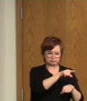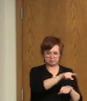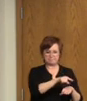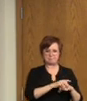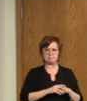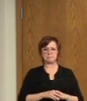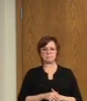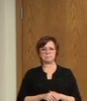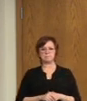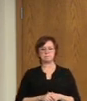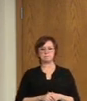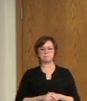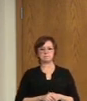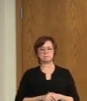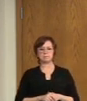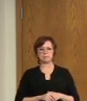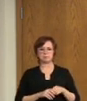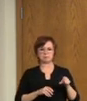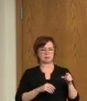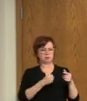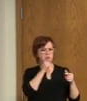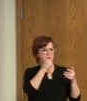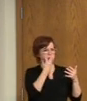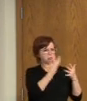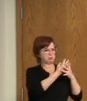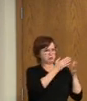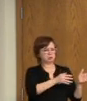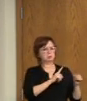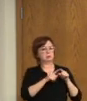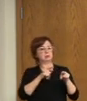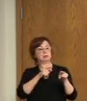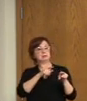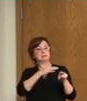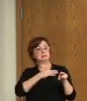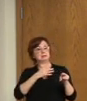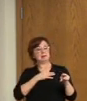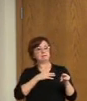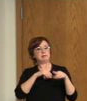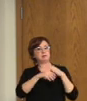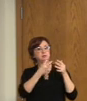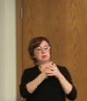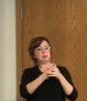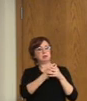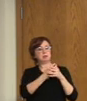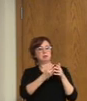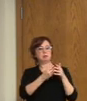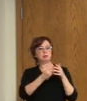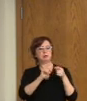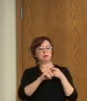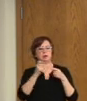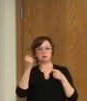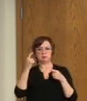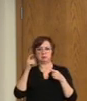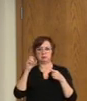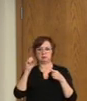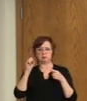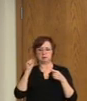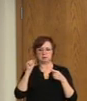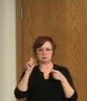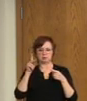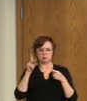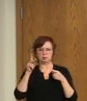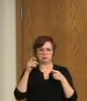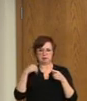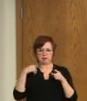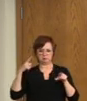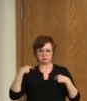add is, and again, not for the inmates, but from the staff in all correctional facilities across the province, Saskatchewan has had made available since